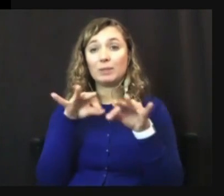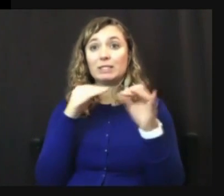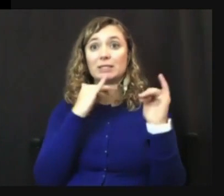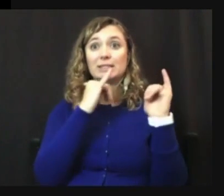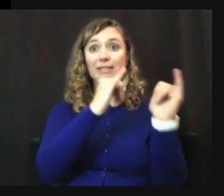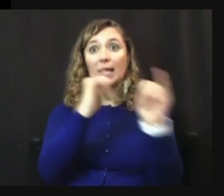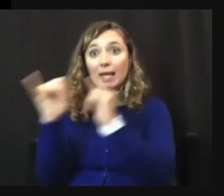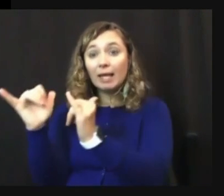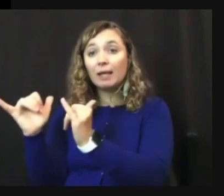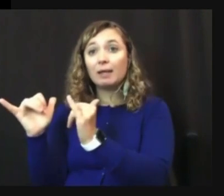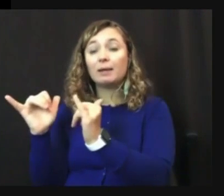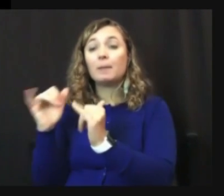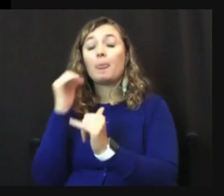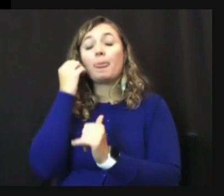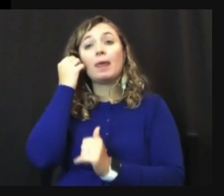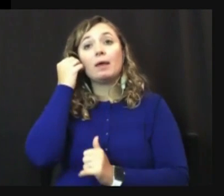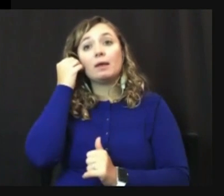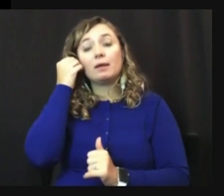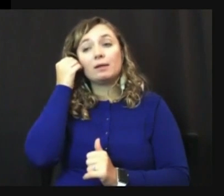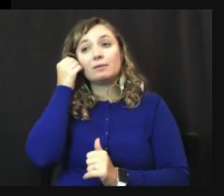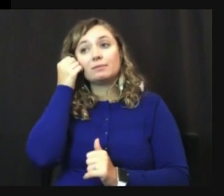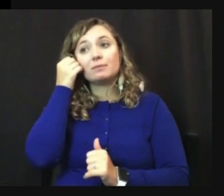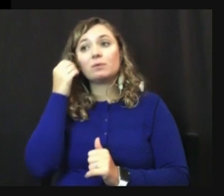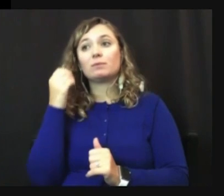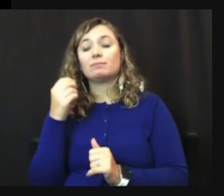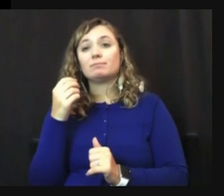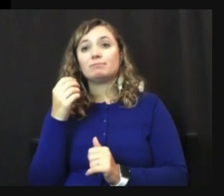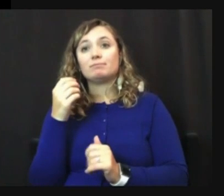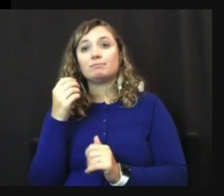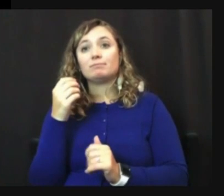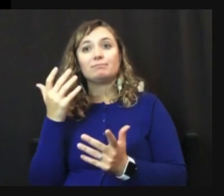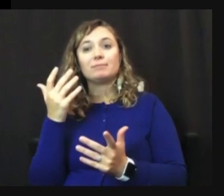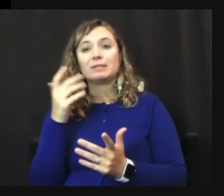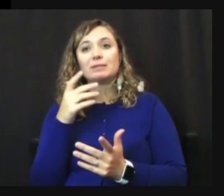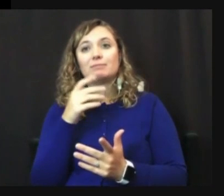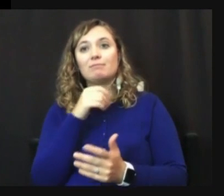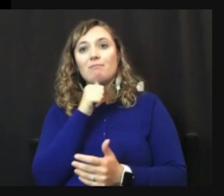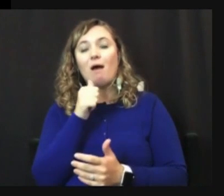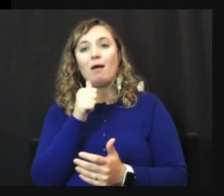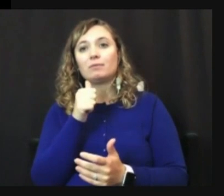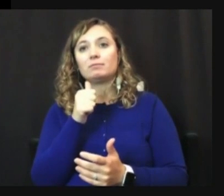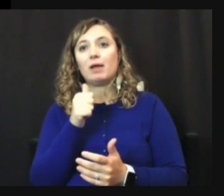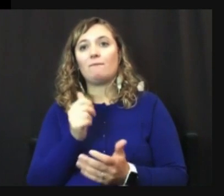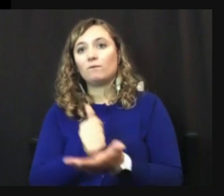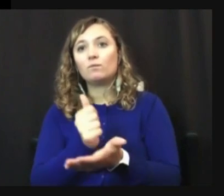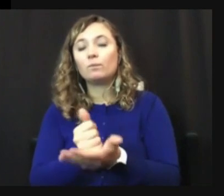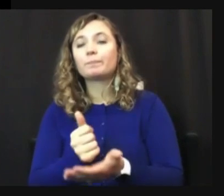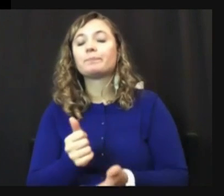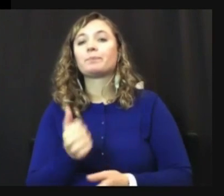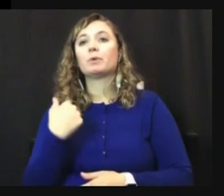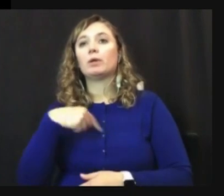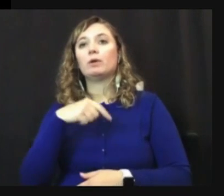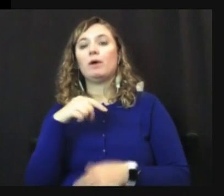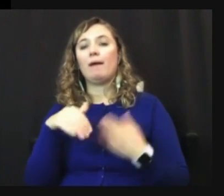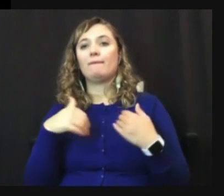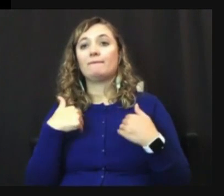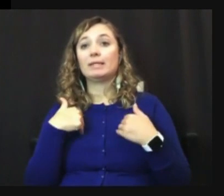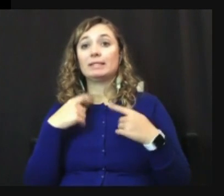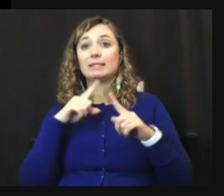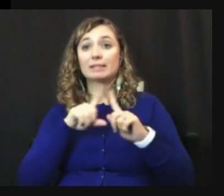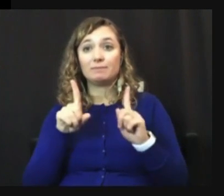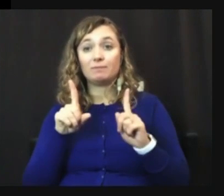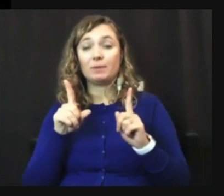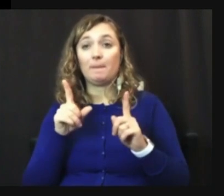we are getting completely different sensory information in. Yes, the environment is the same, but the way that you attune